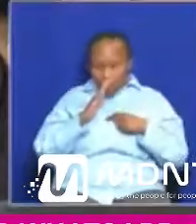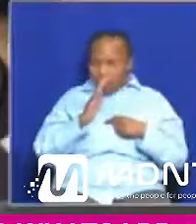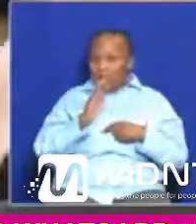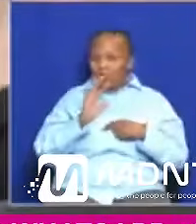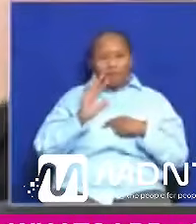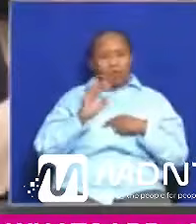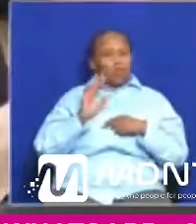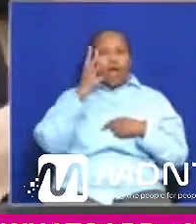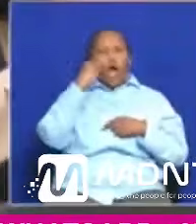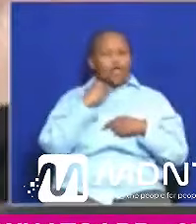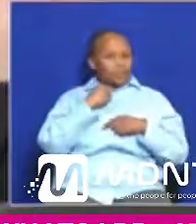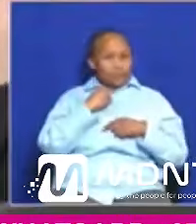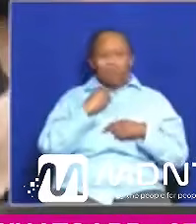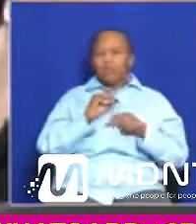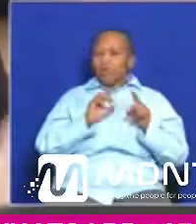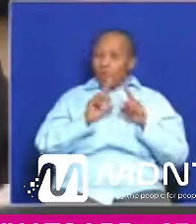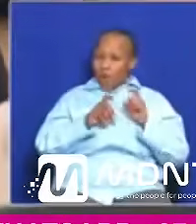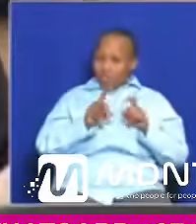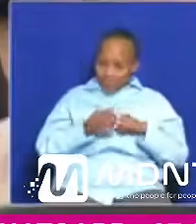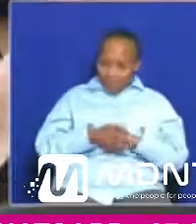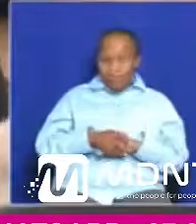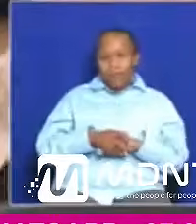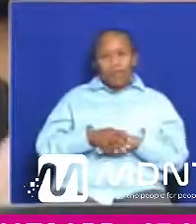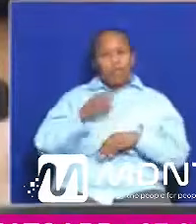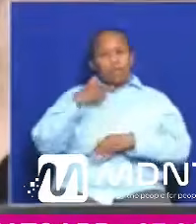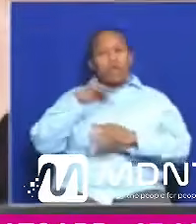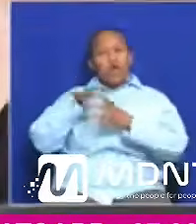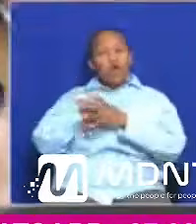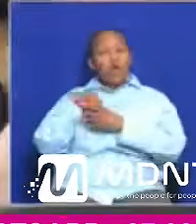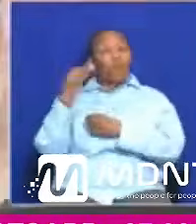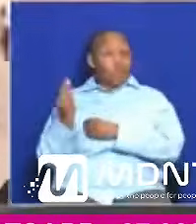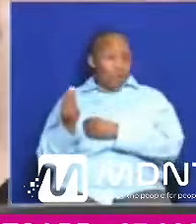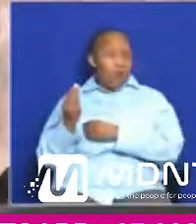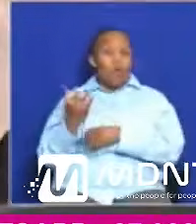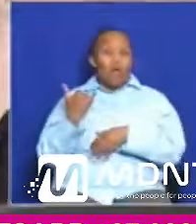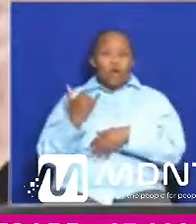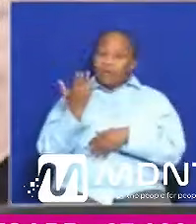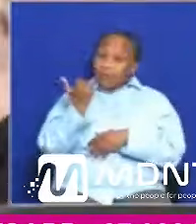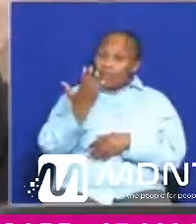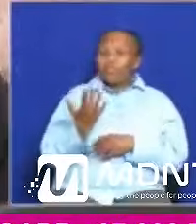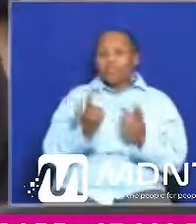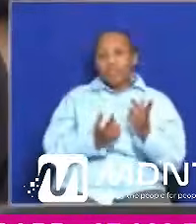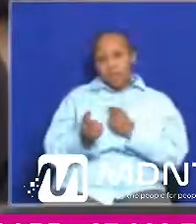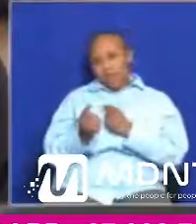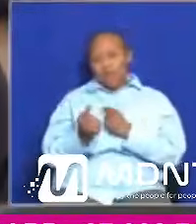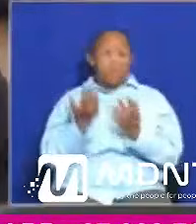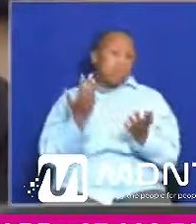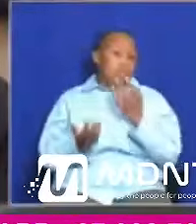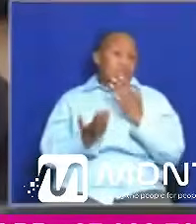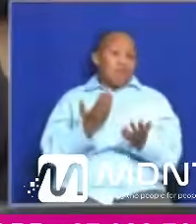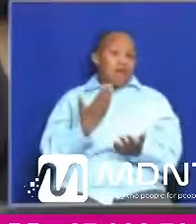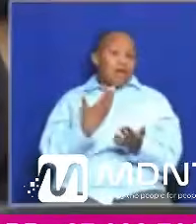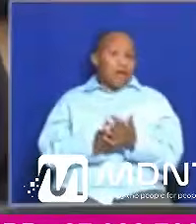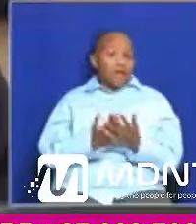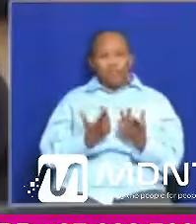I will also withdraw the submissions I made right now. Maybe I can, in fact, this particular question